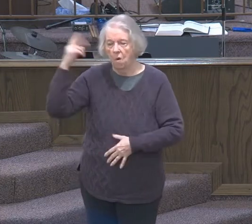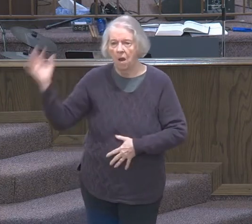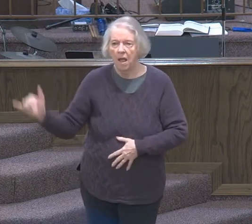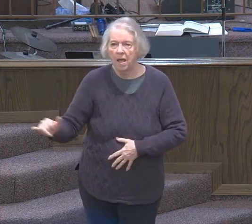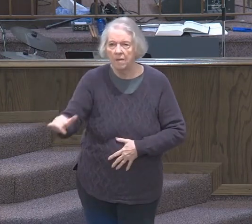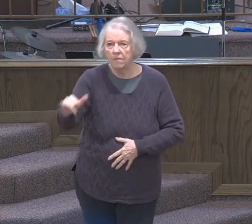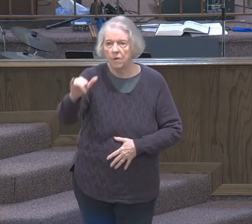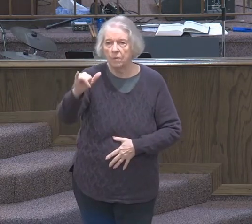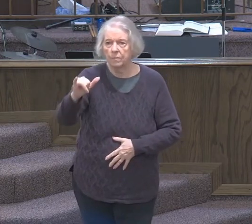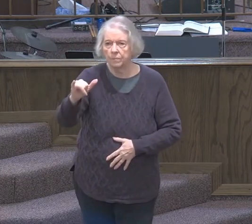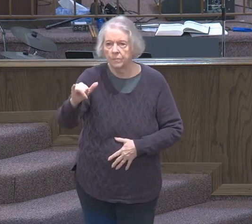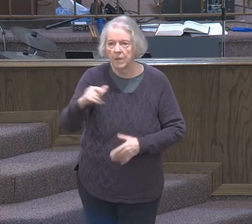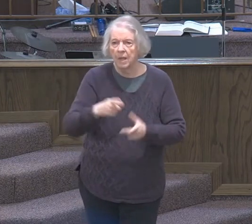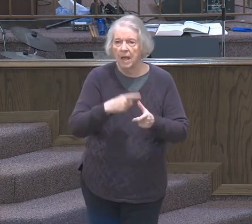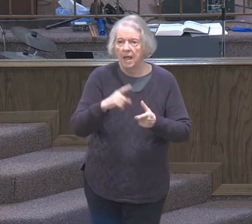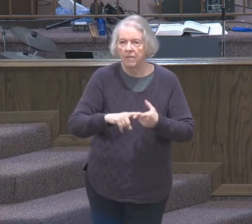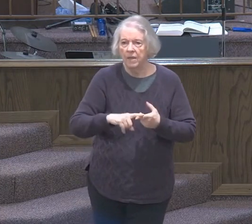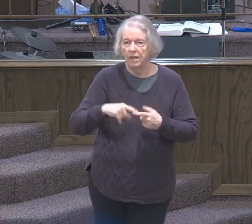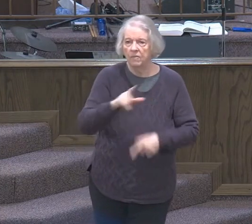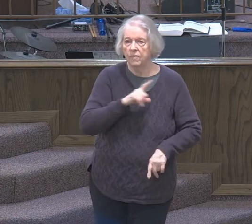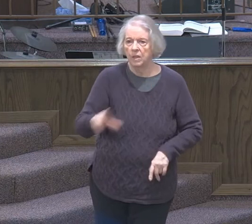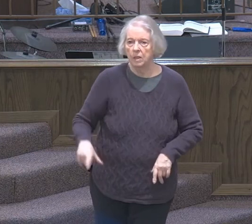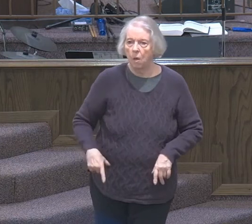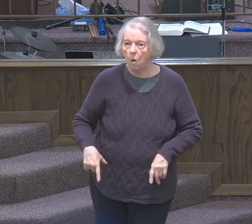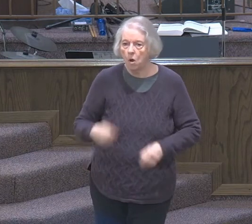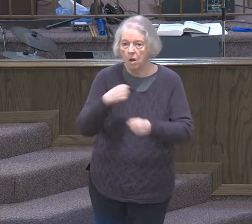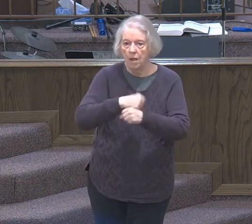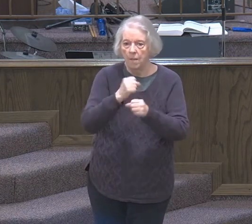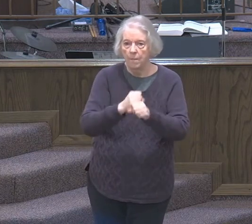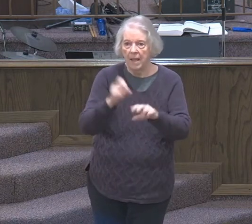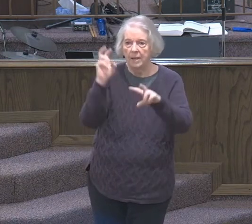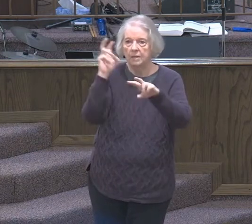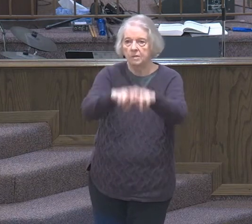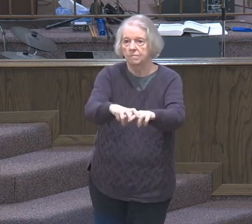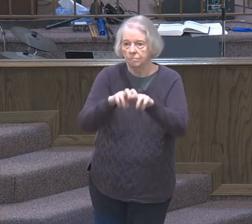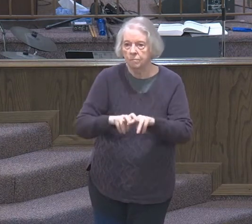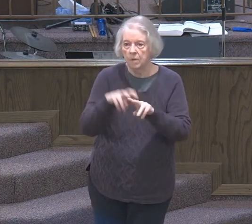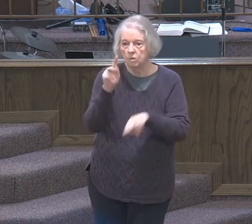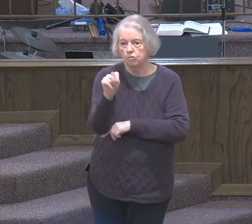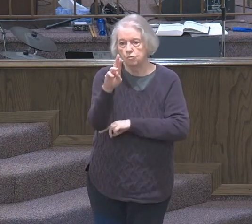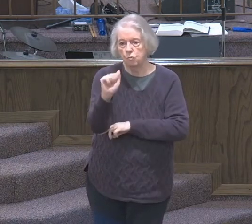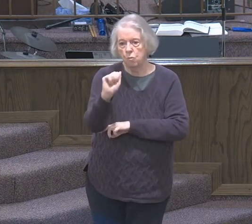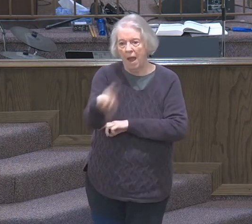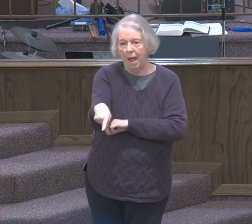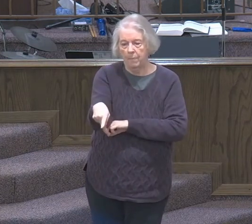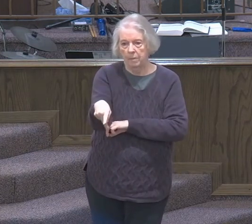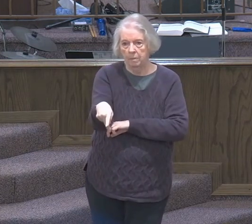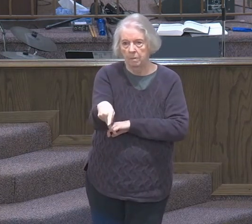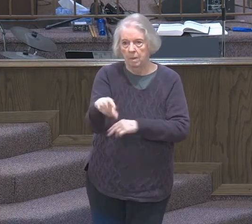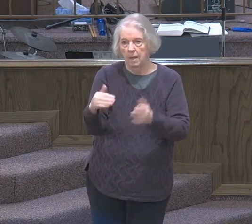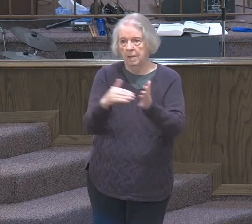set ambushes against the people of Ammon, Moab, and Mount Seir, who had come against Judah, and they